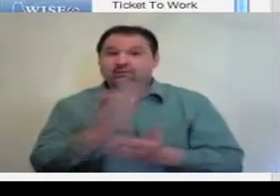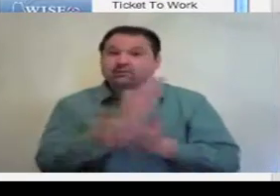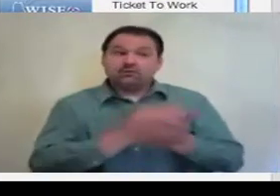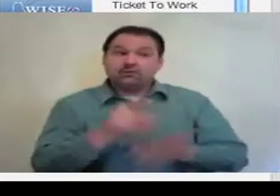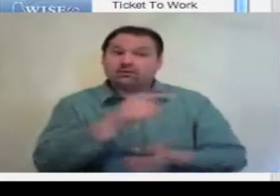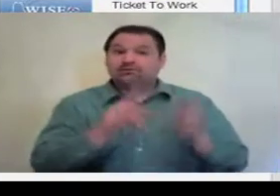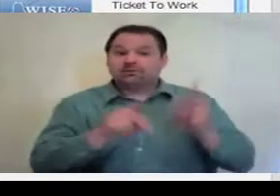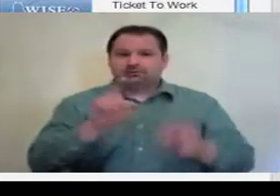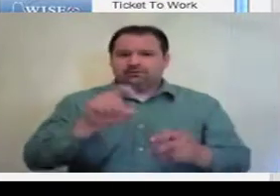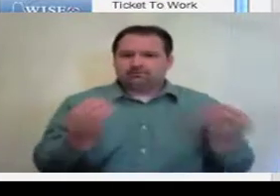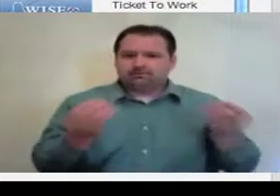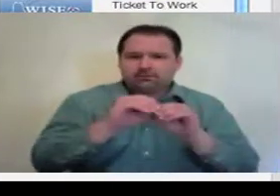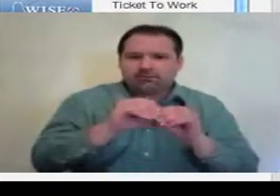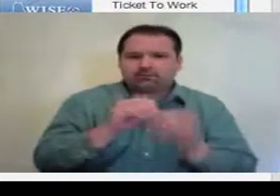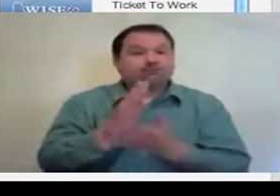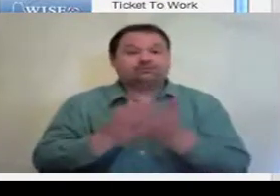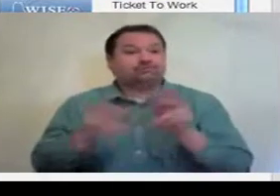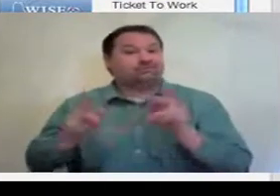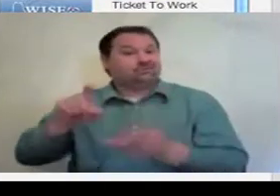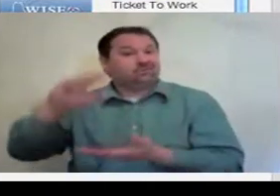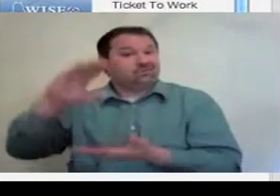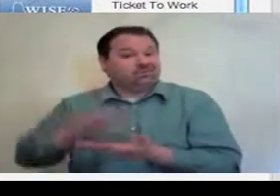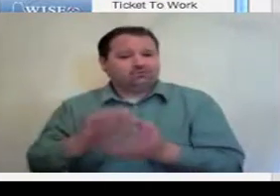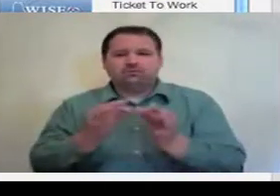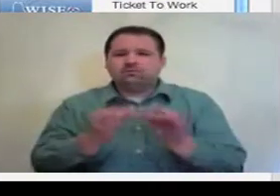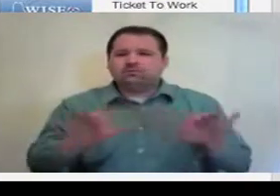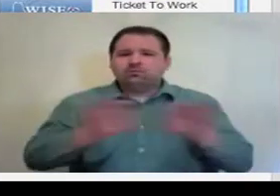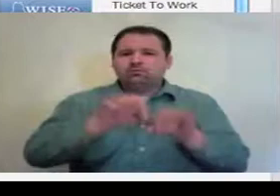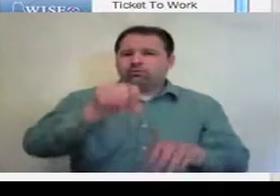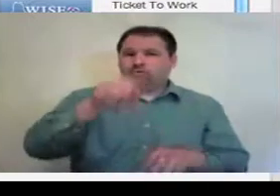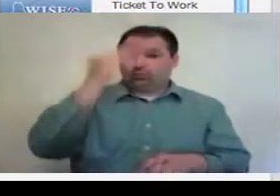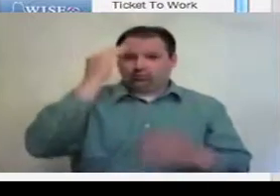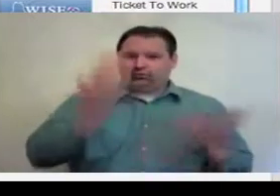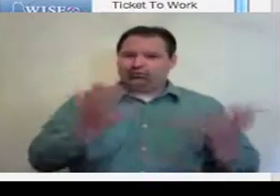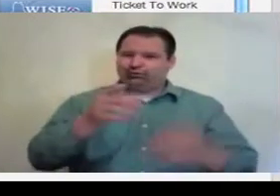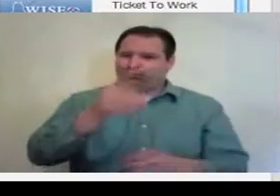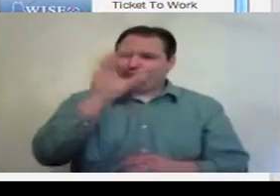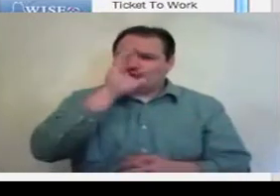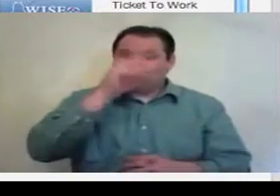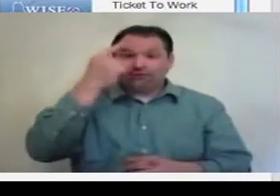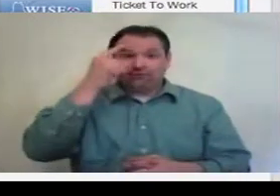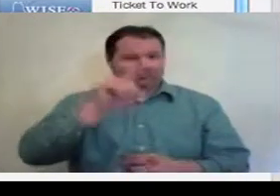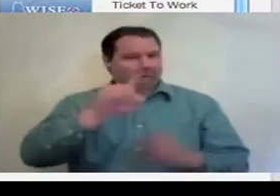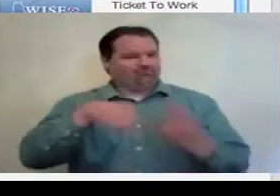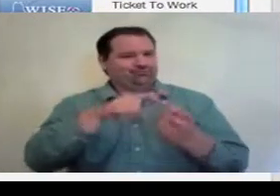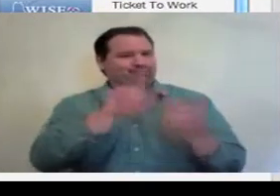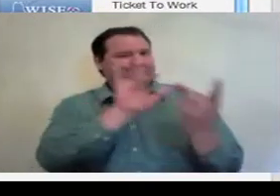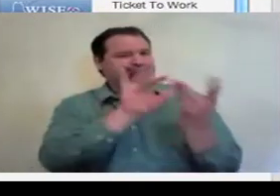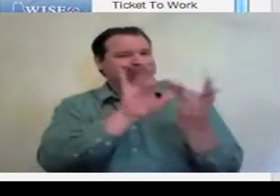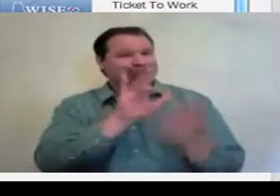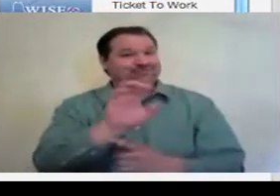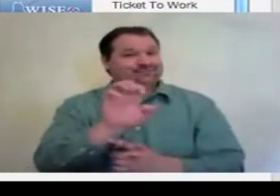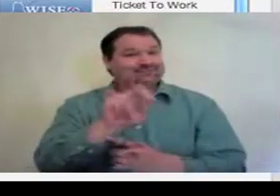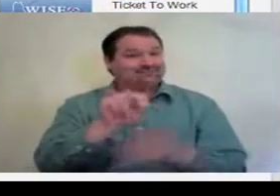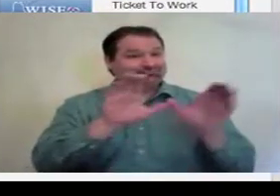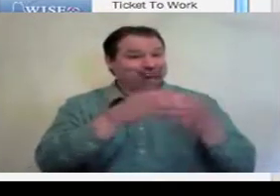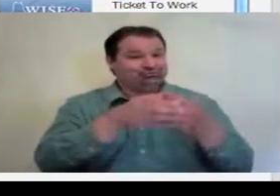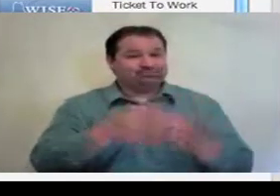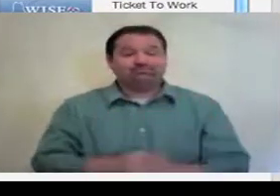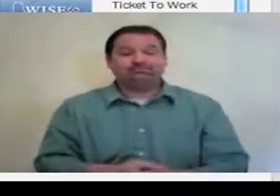need? Some people may need more services than others, and it's important to know what you're looking for when it comes to choosing an